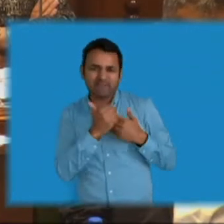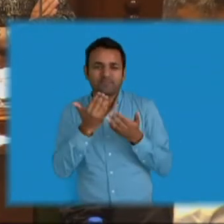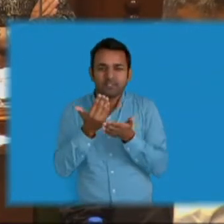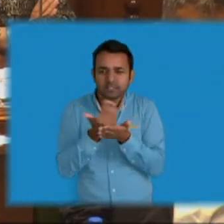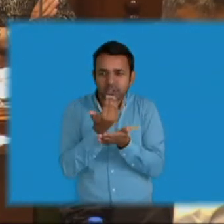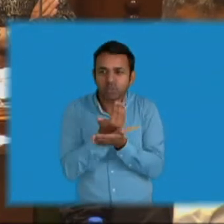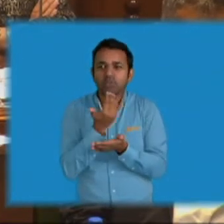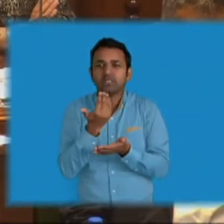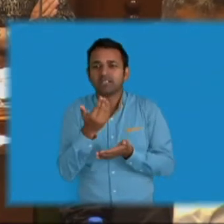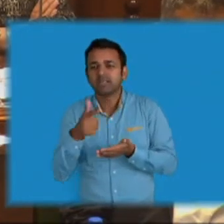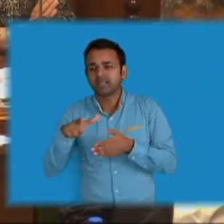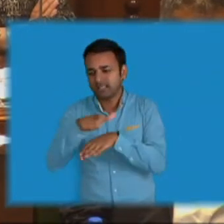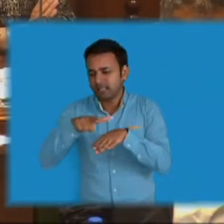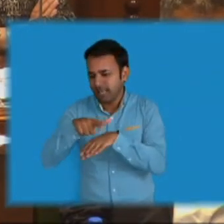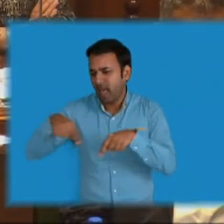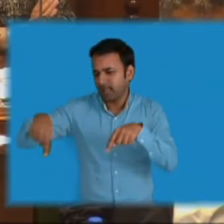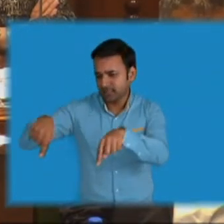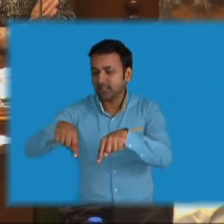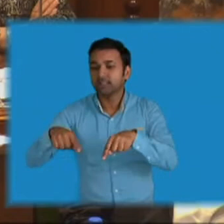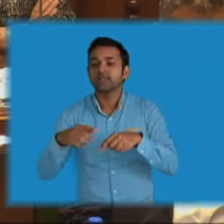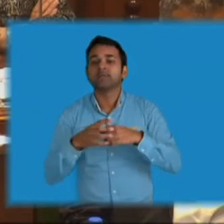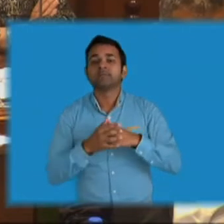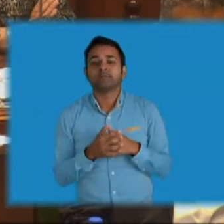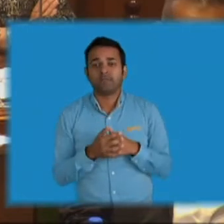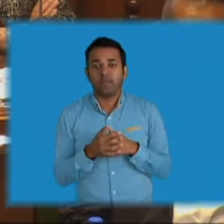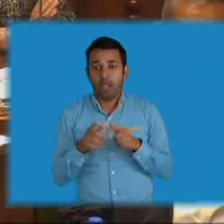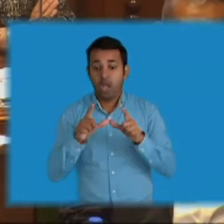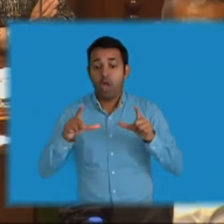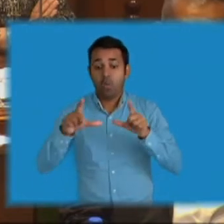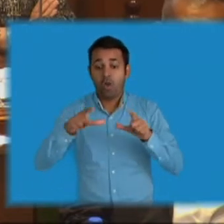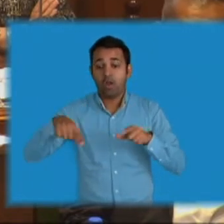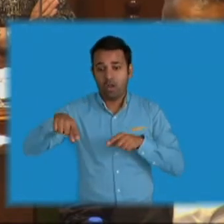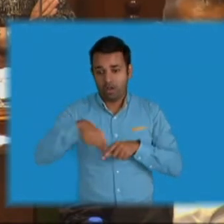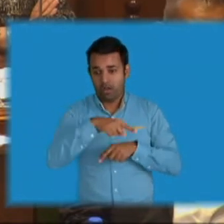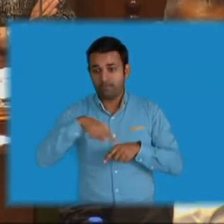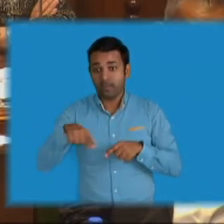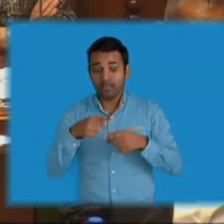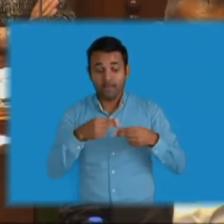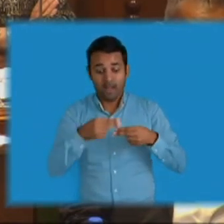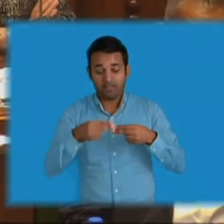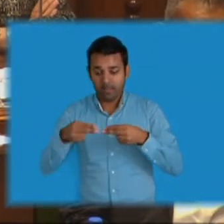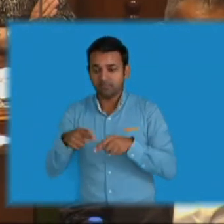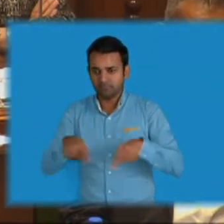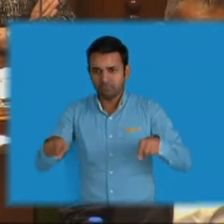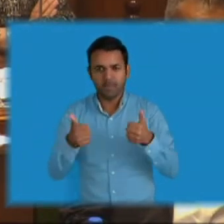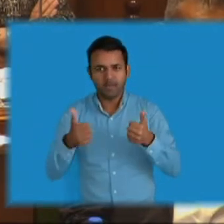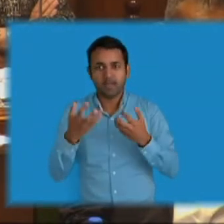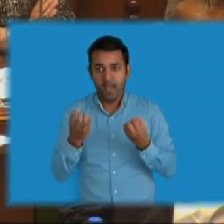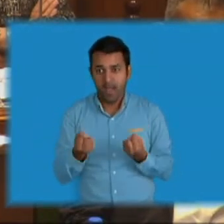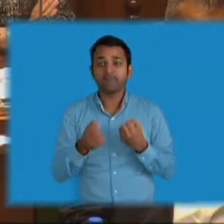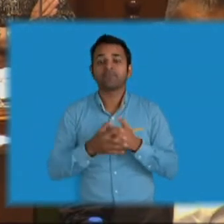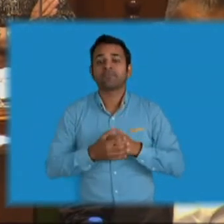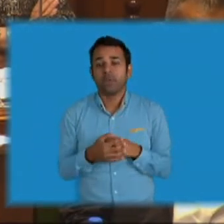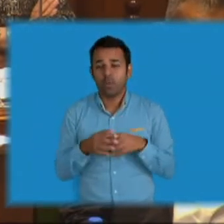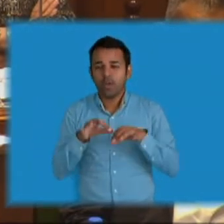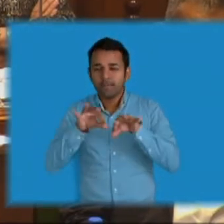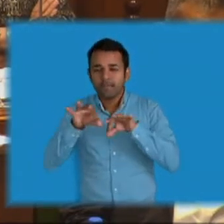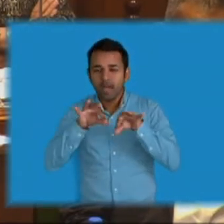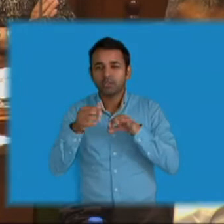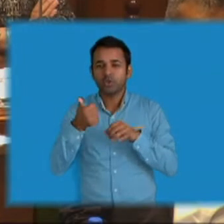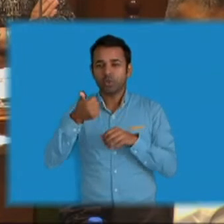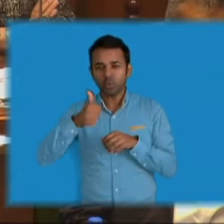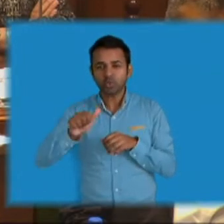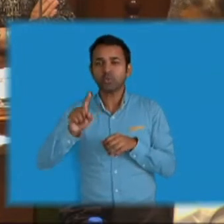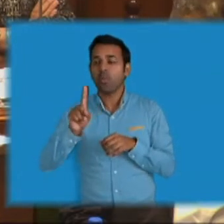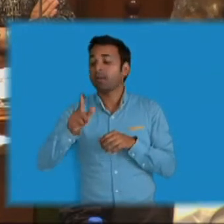riparian zones, and coastal margins. In our endeavors to rehabilitate and reforest our degraded areas, we not